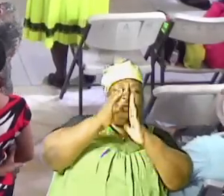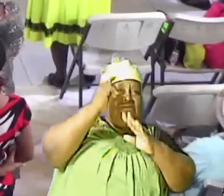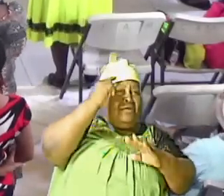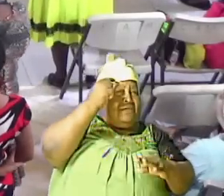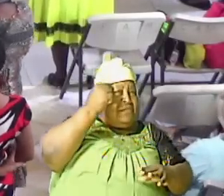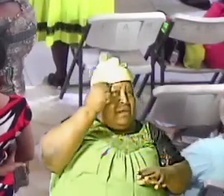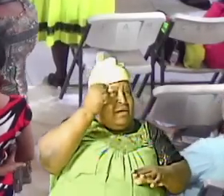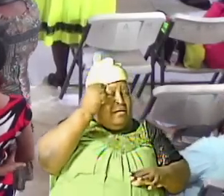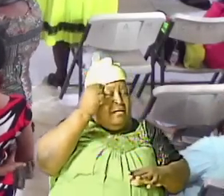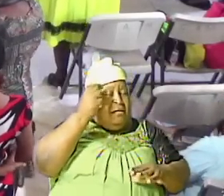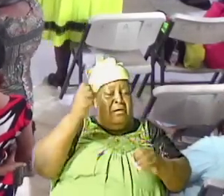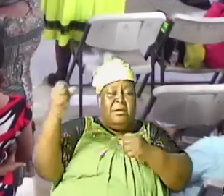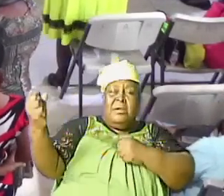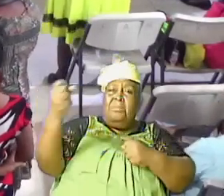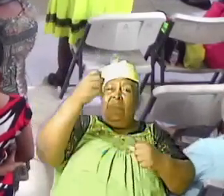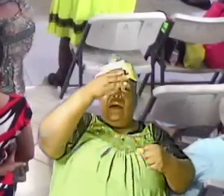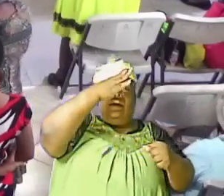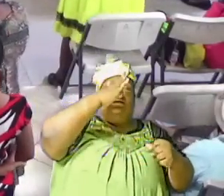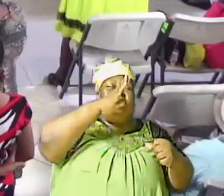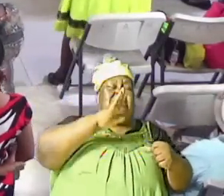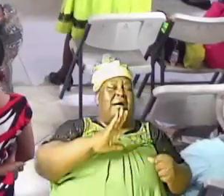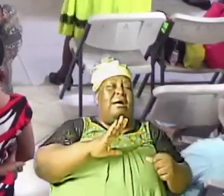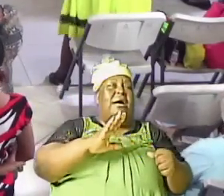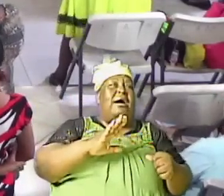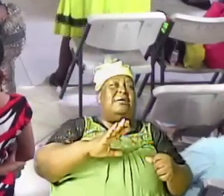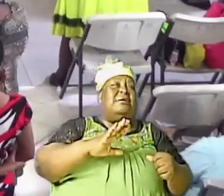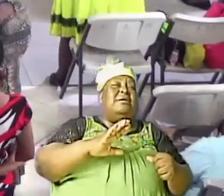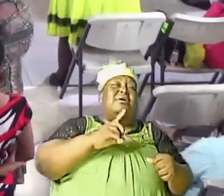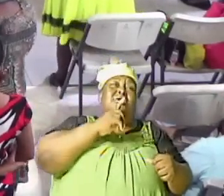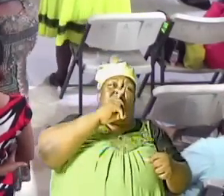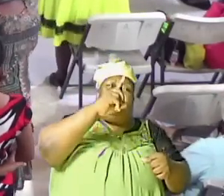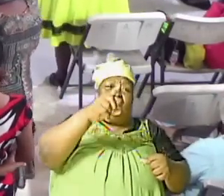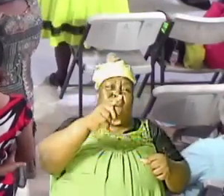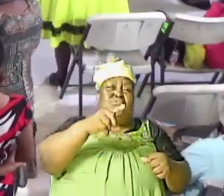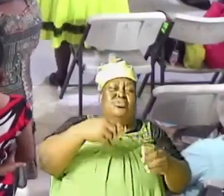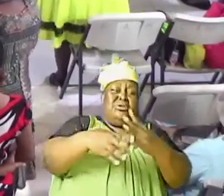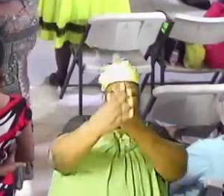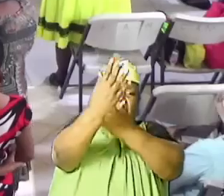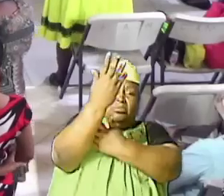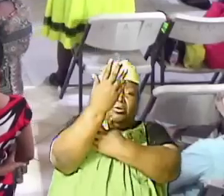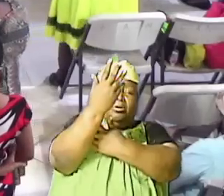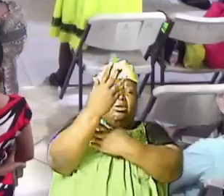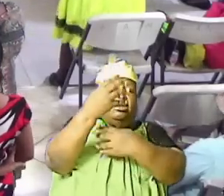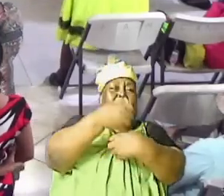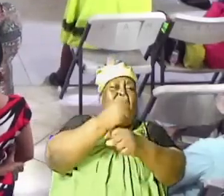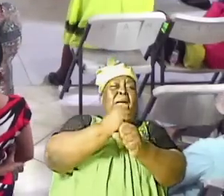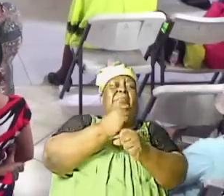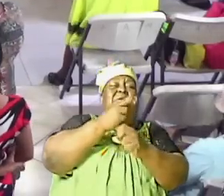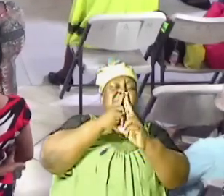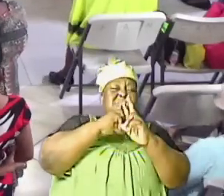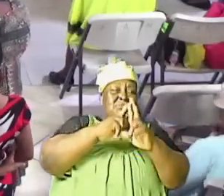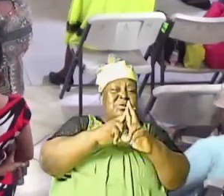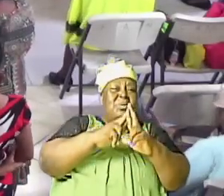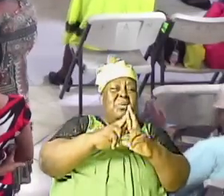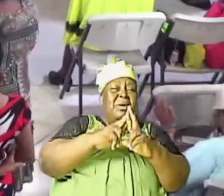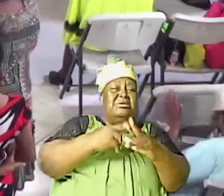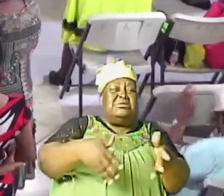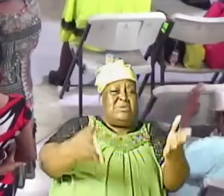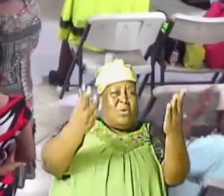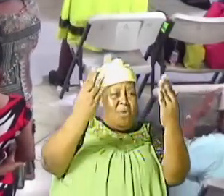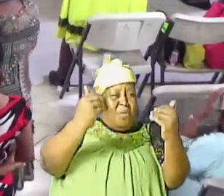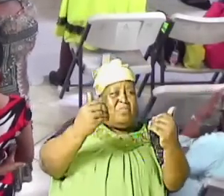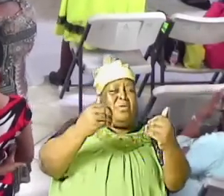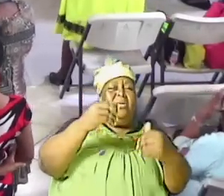think. Mighty God, the mere fact, Lord God, that this morning you have allowed these requests to come before your presence. Father God,